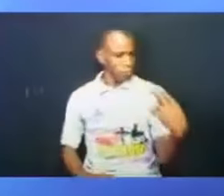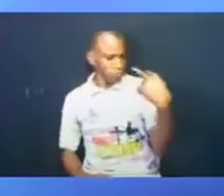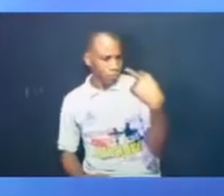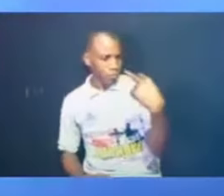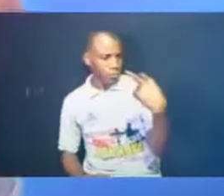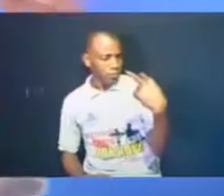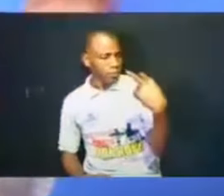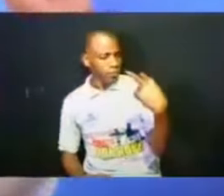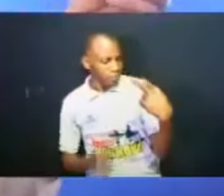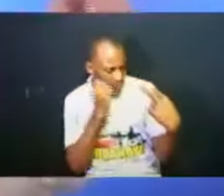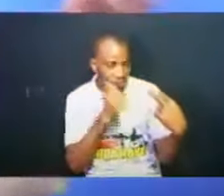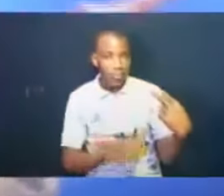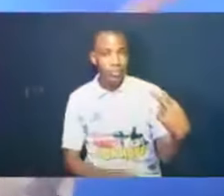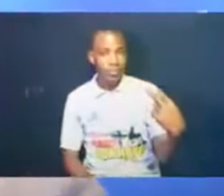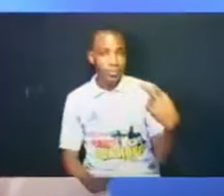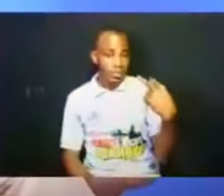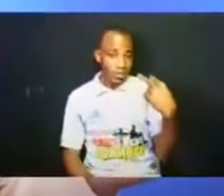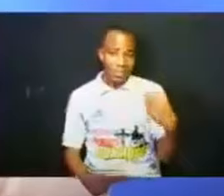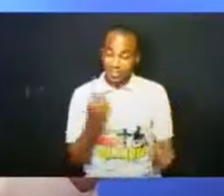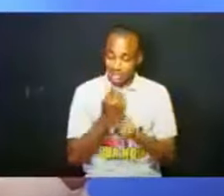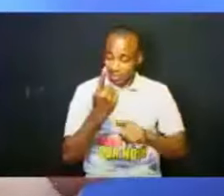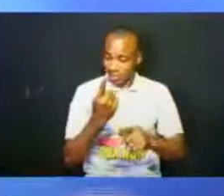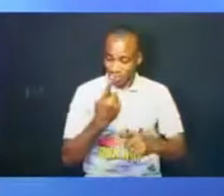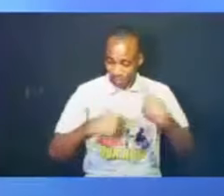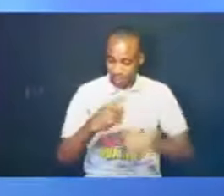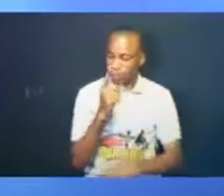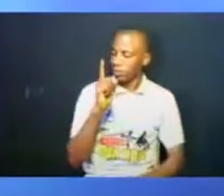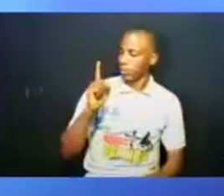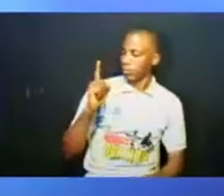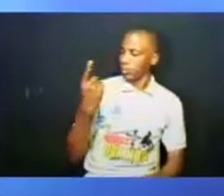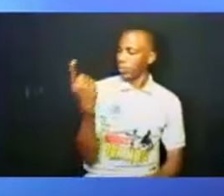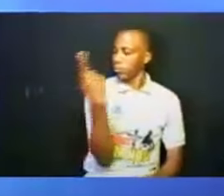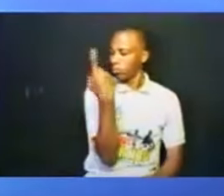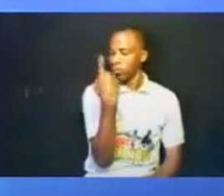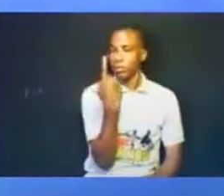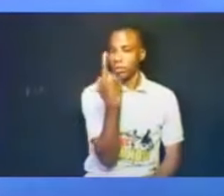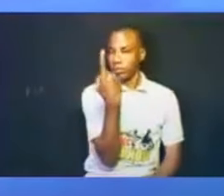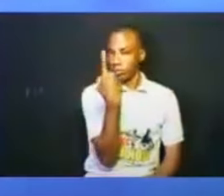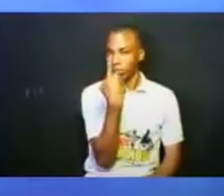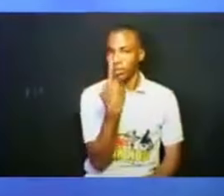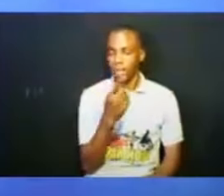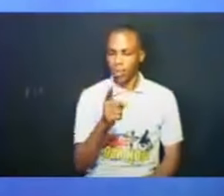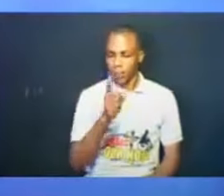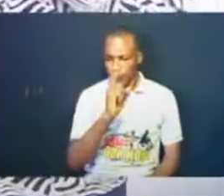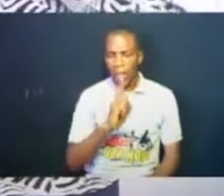then this small girl just did this to me. Yeah, I'm a frack it way. I was afraid.